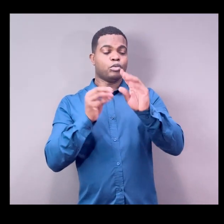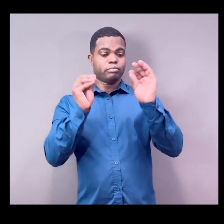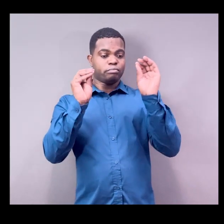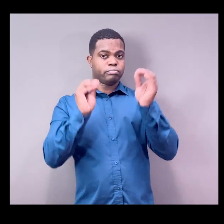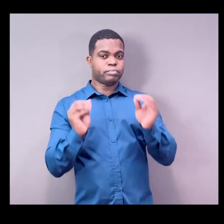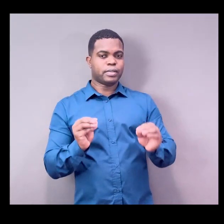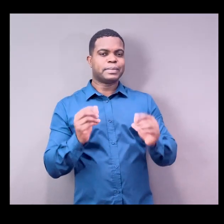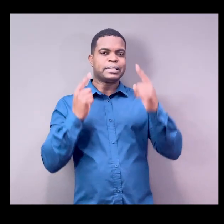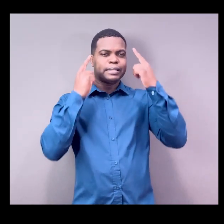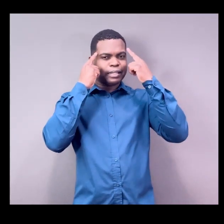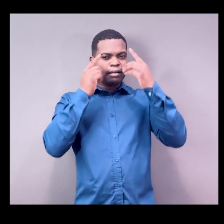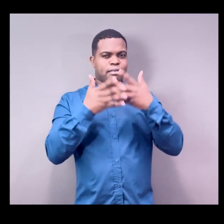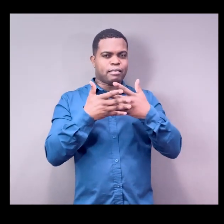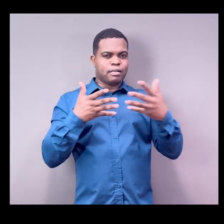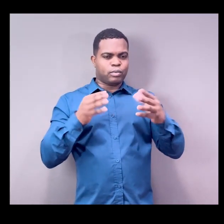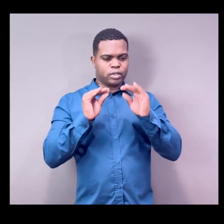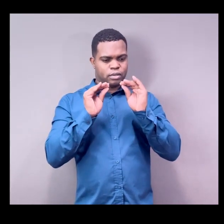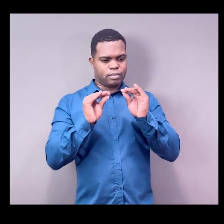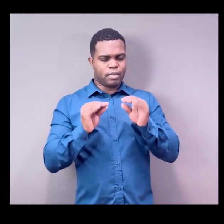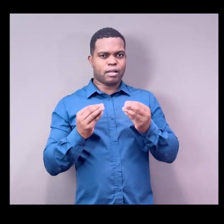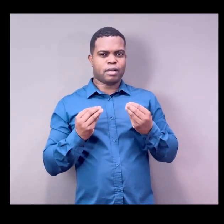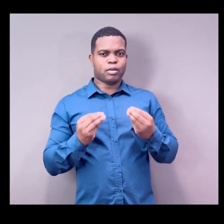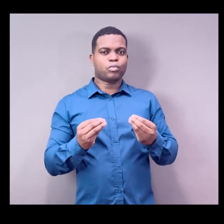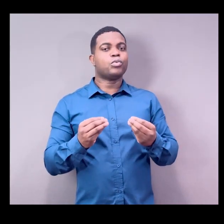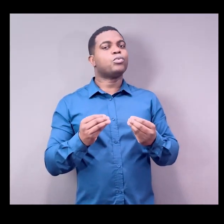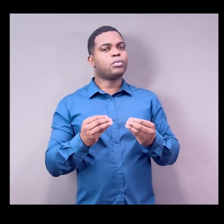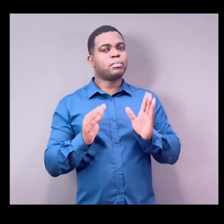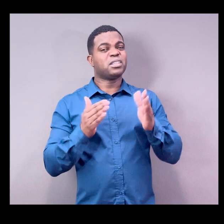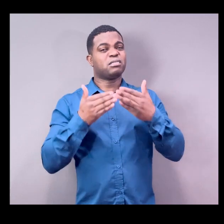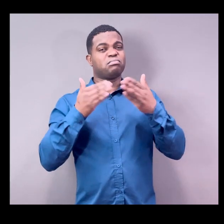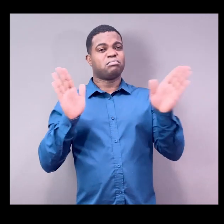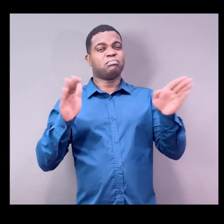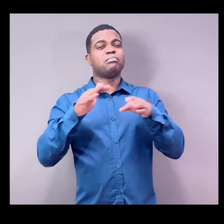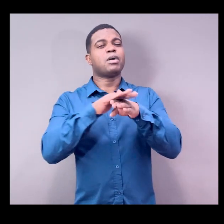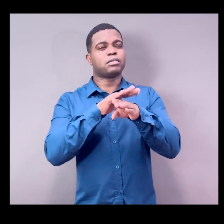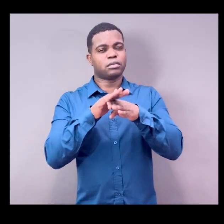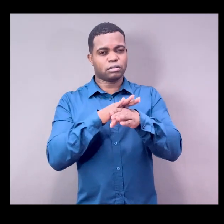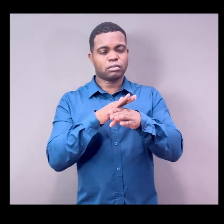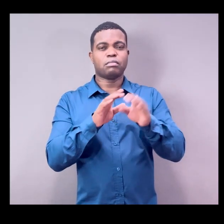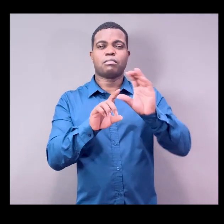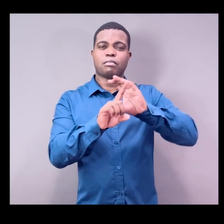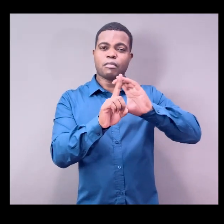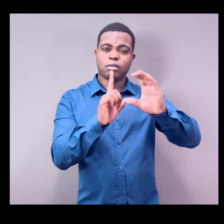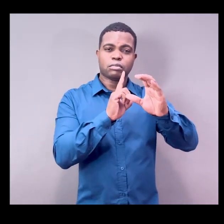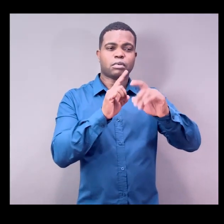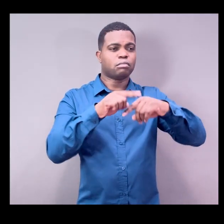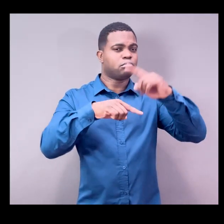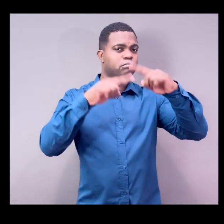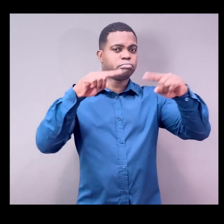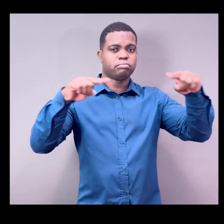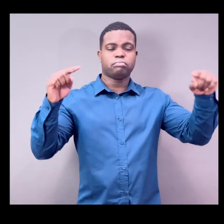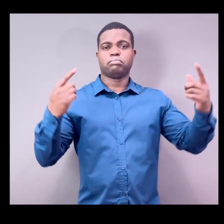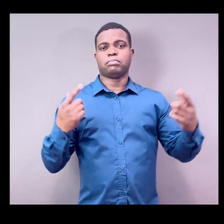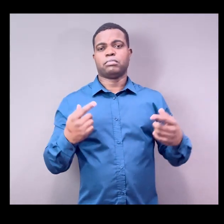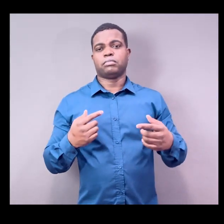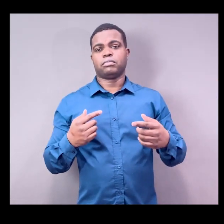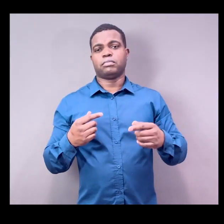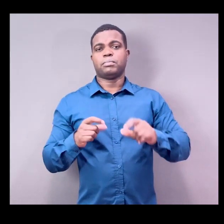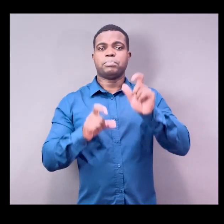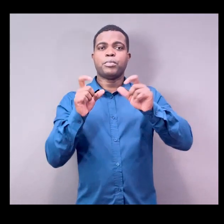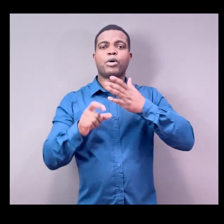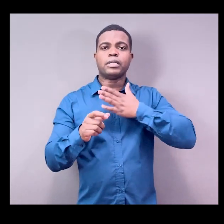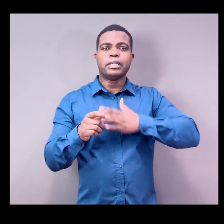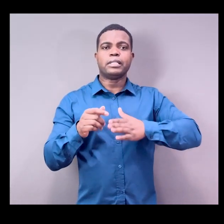consider language, you need to consider accessibility, you need to consider cultural sensitivity. For